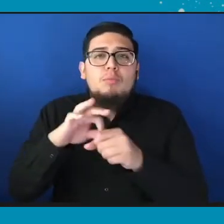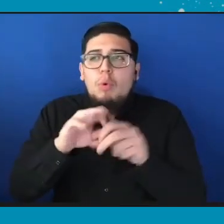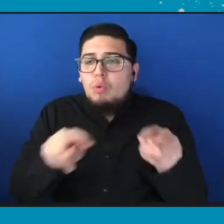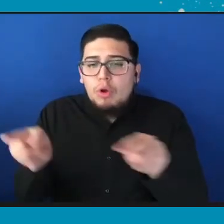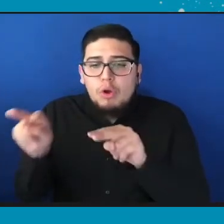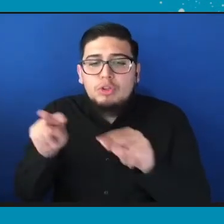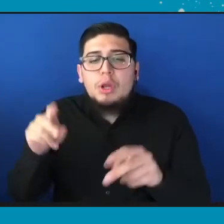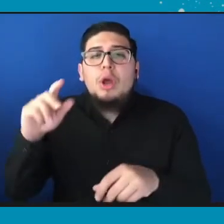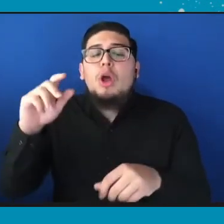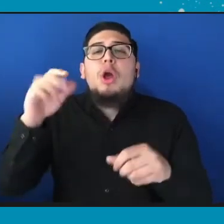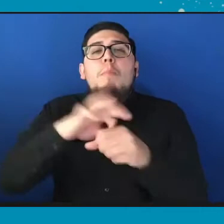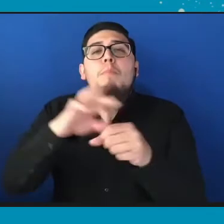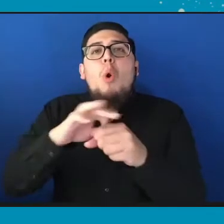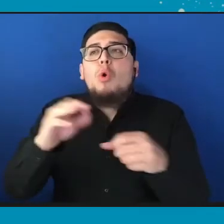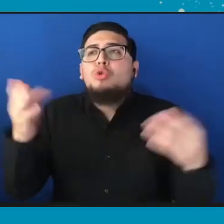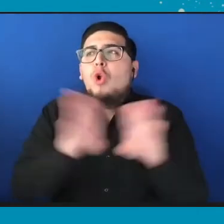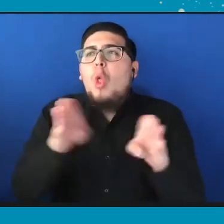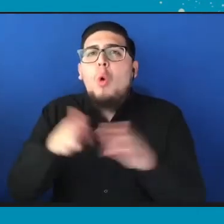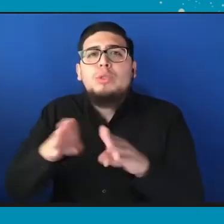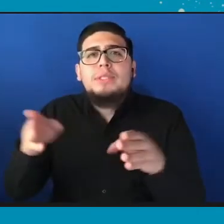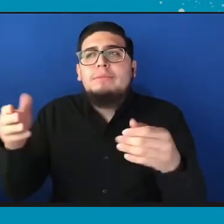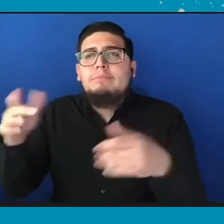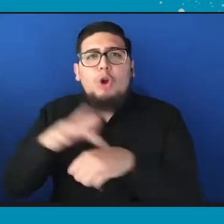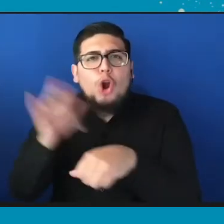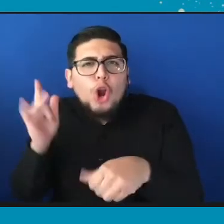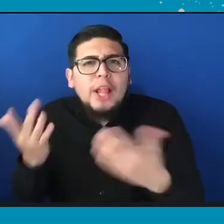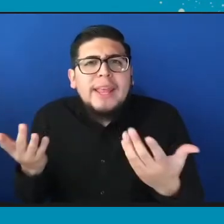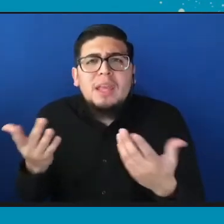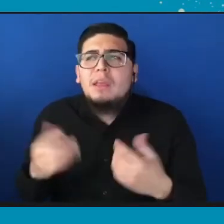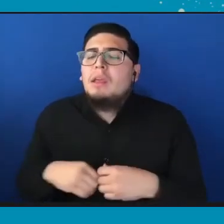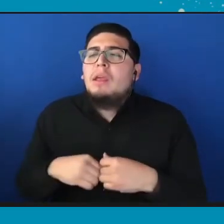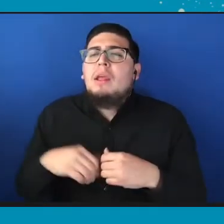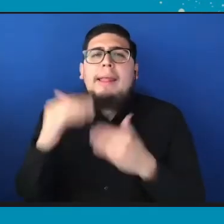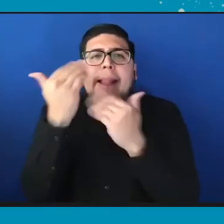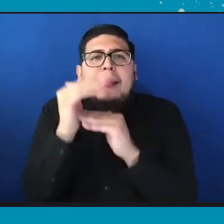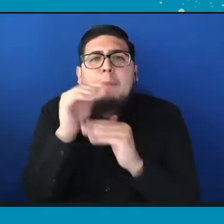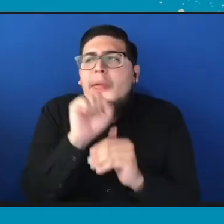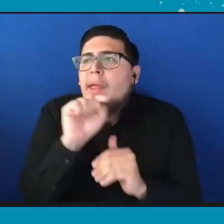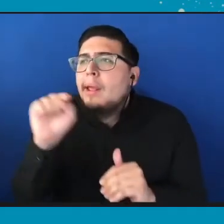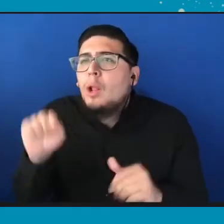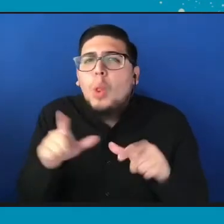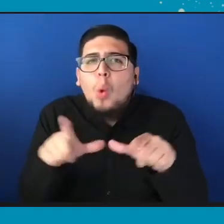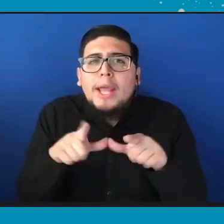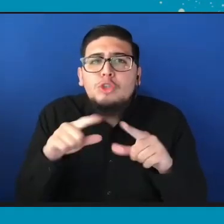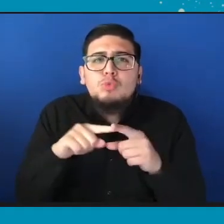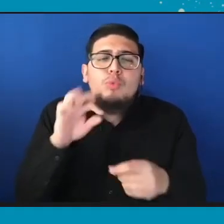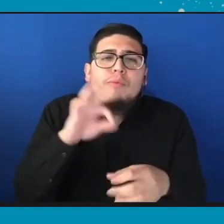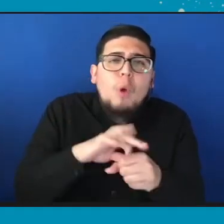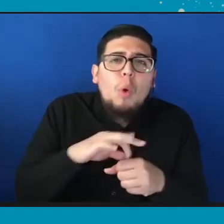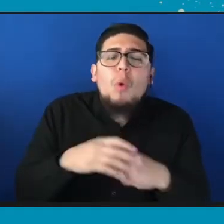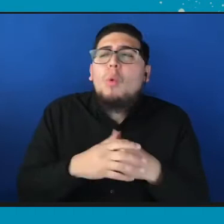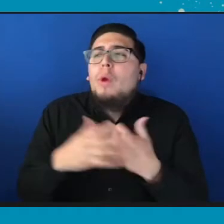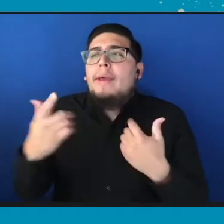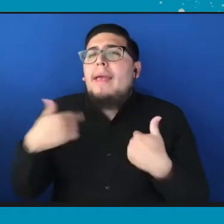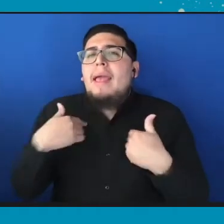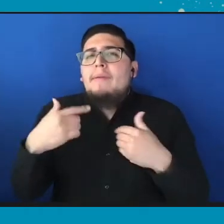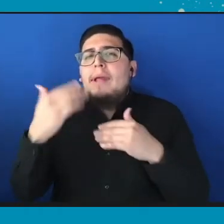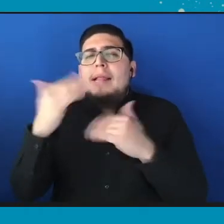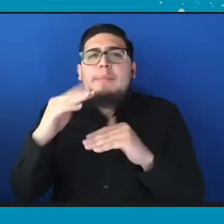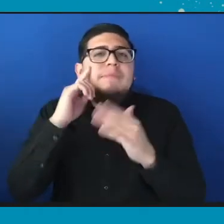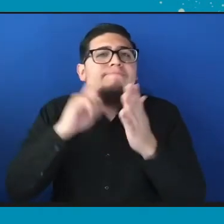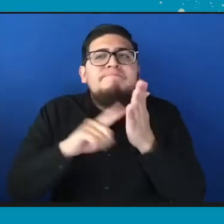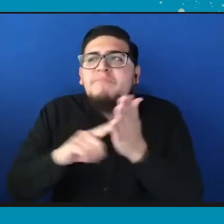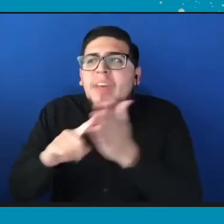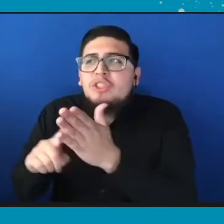then a whole host of voter intimidation tactics. In Texas, they were threatening people with citizenship investigations.